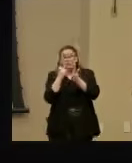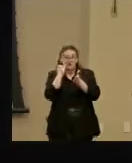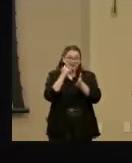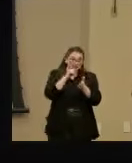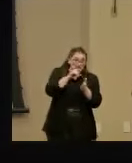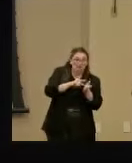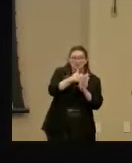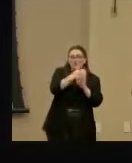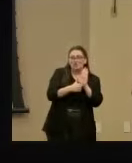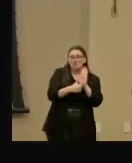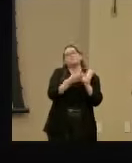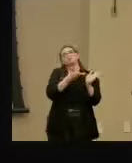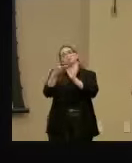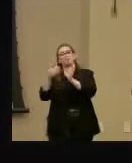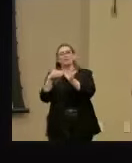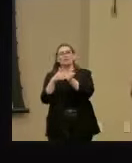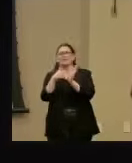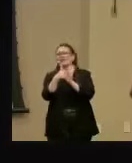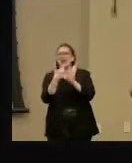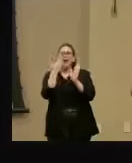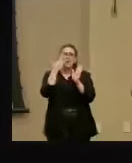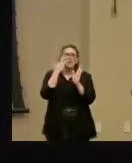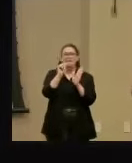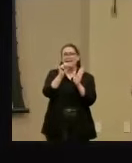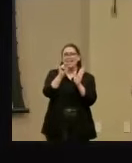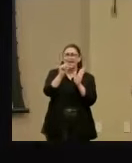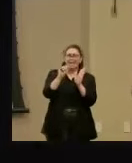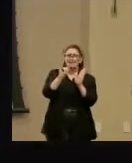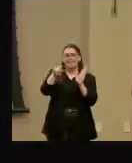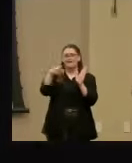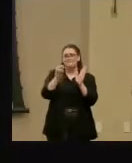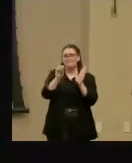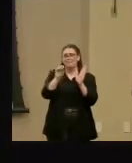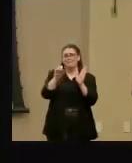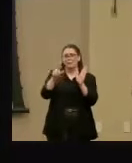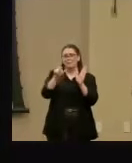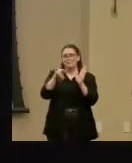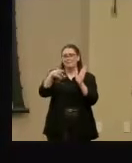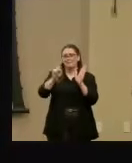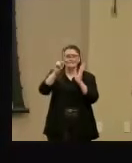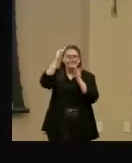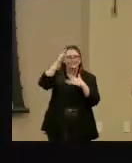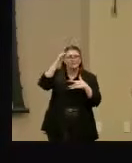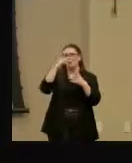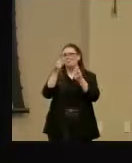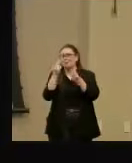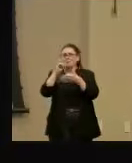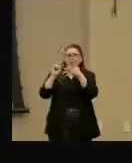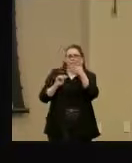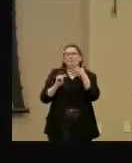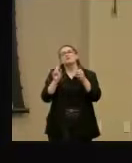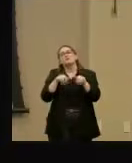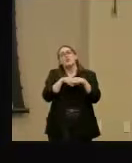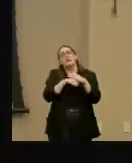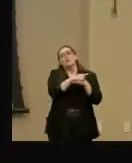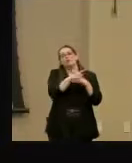have questions about like, hey, what about this? I know I have antiphospholipid syndrome. Can you explain this part to me? This is free and you can access this. And